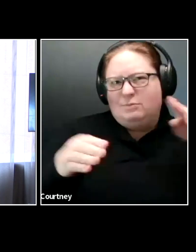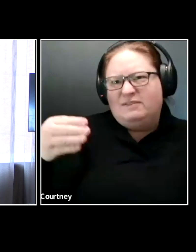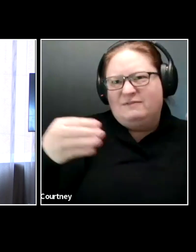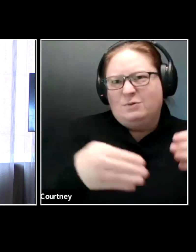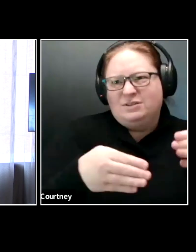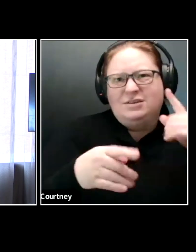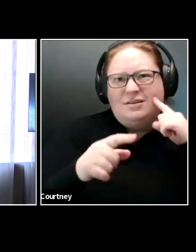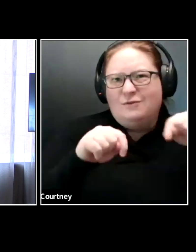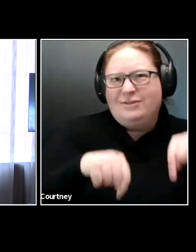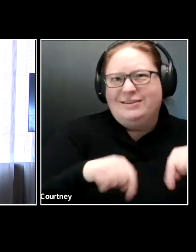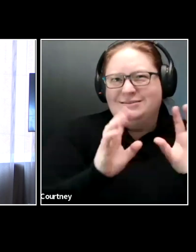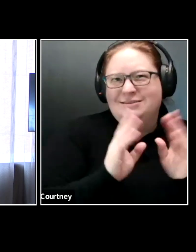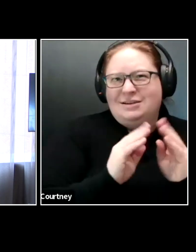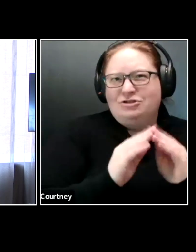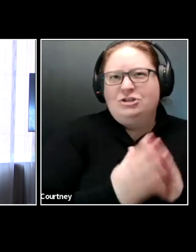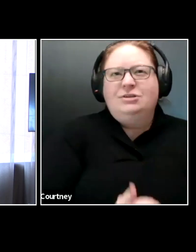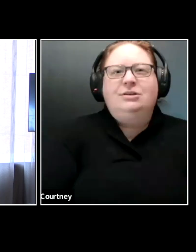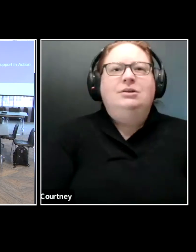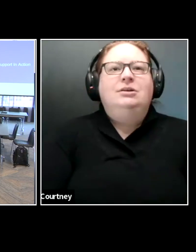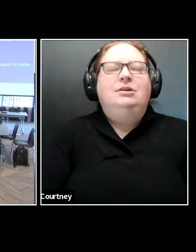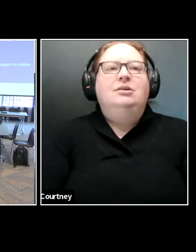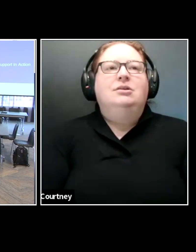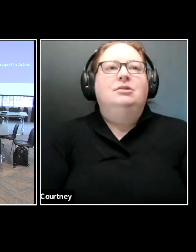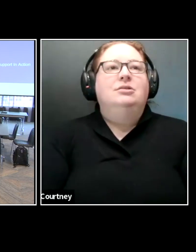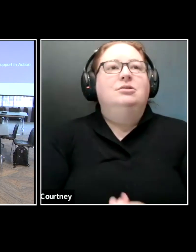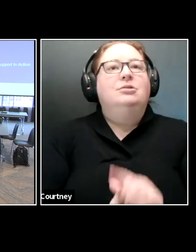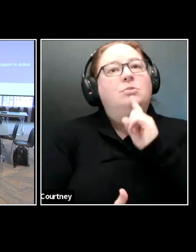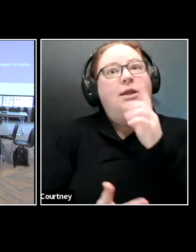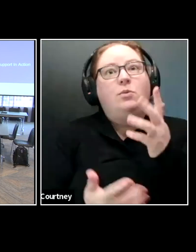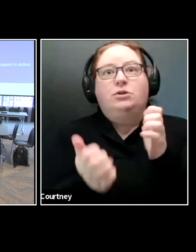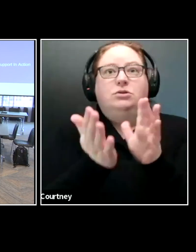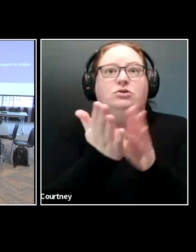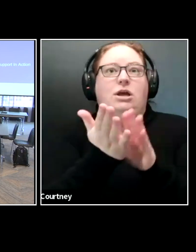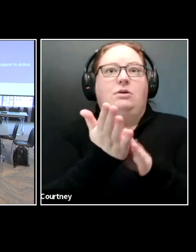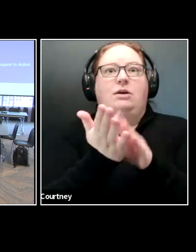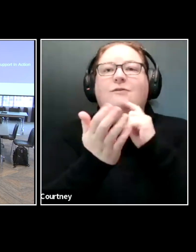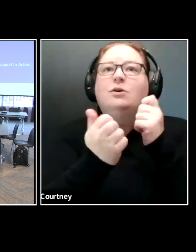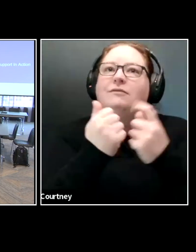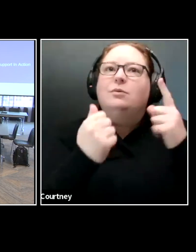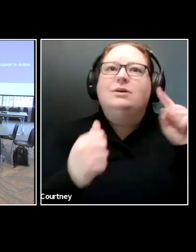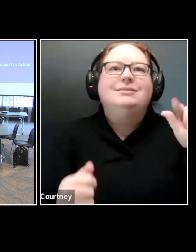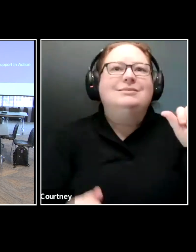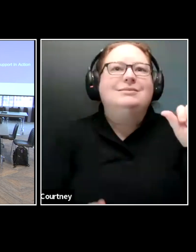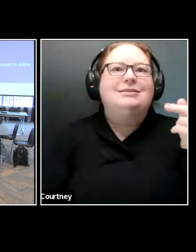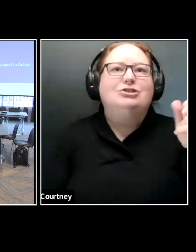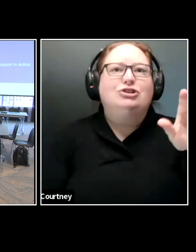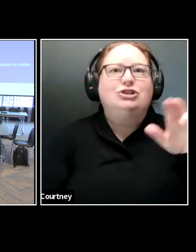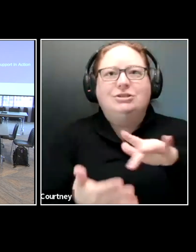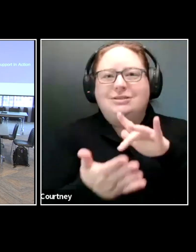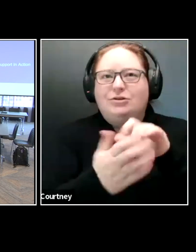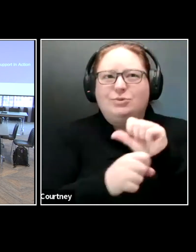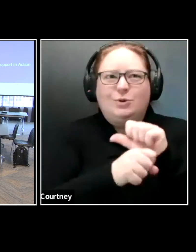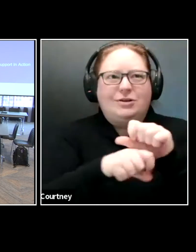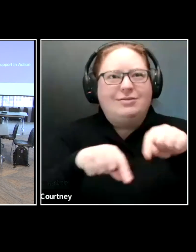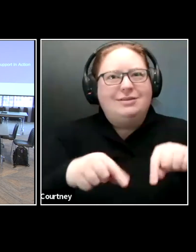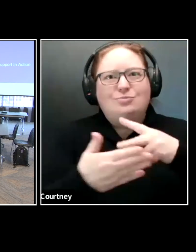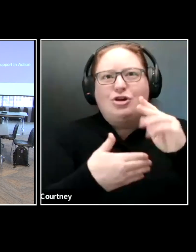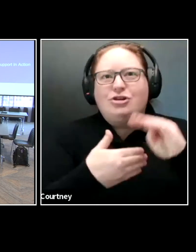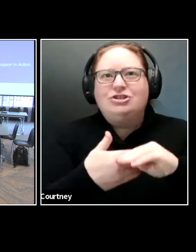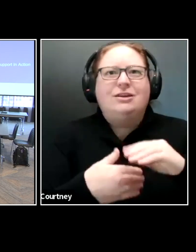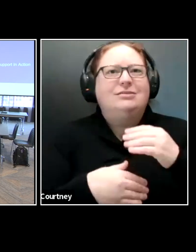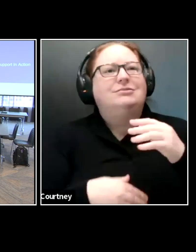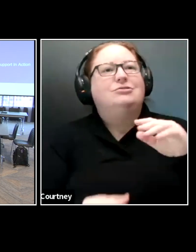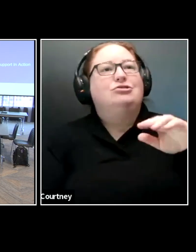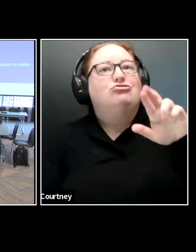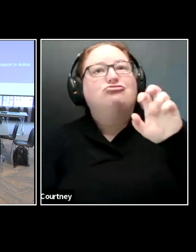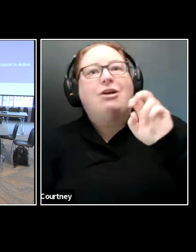this session. So I certainly want to give a special shout out to all the folks at the Tasker Center who have worked with me on this project. Ryan, who's sitting here in the front, especially,